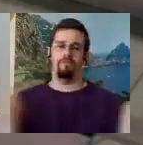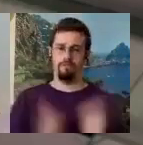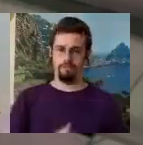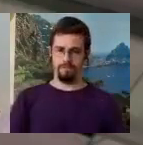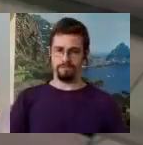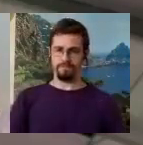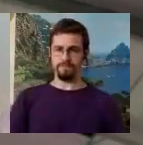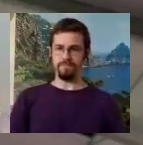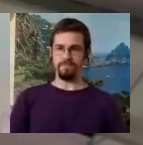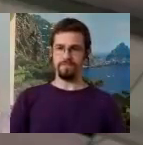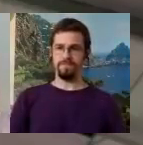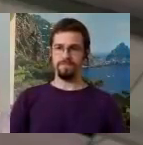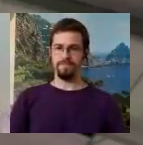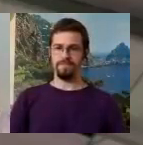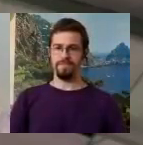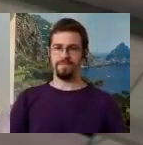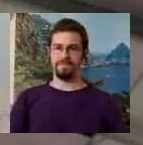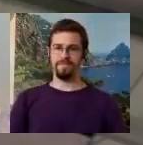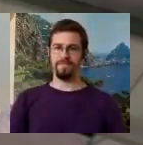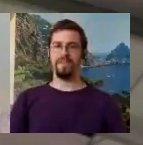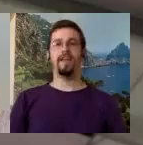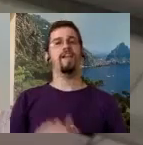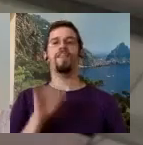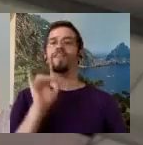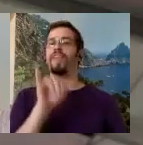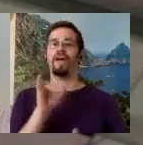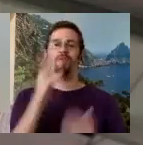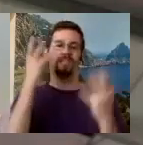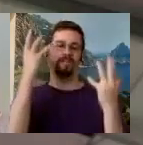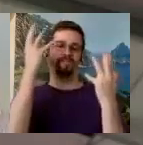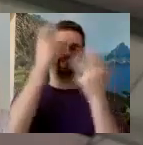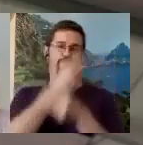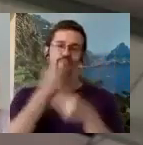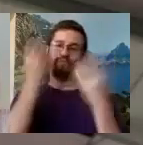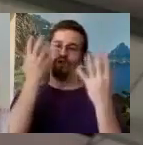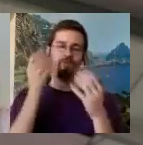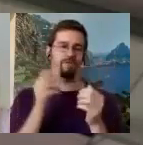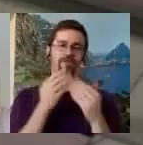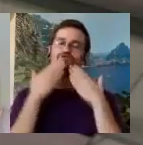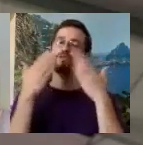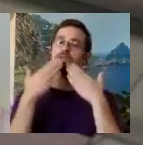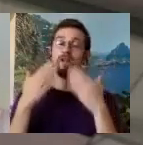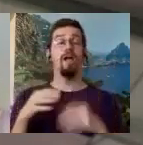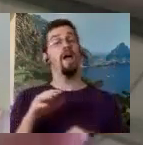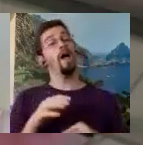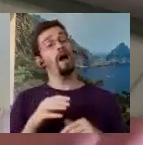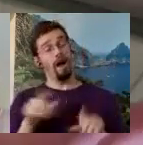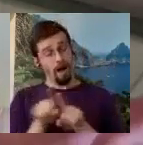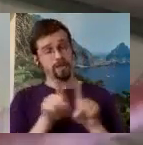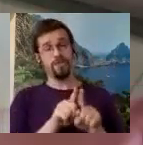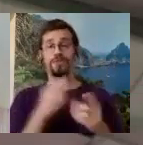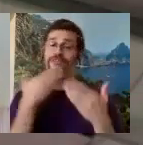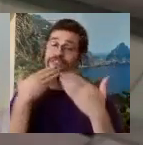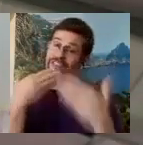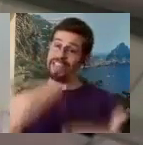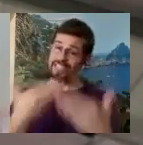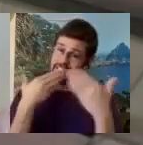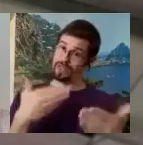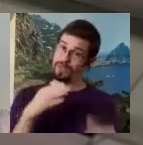And Stefan, thank you so much for allowing me to sit into your classroom and be able to meet such amazing students that you have.